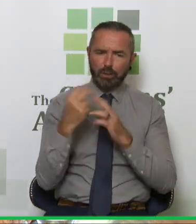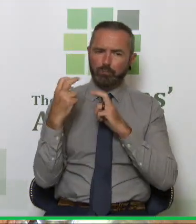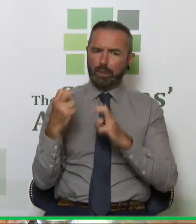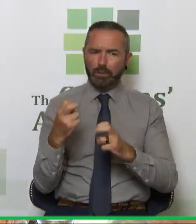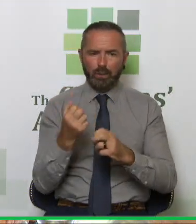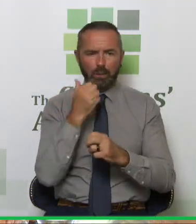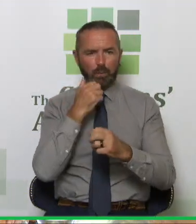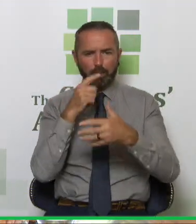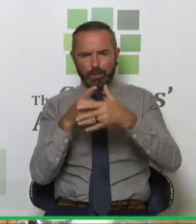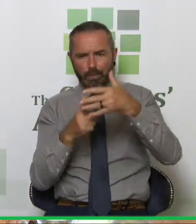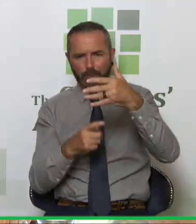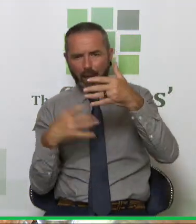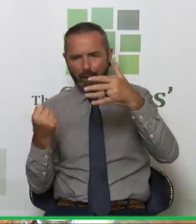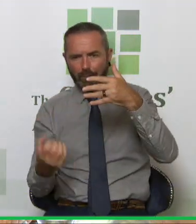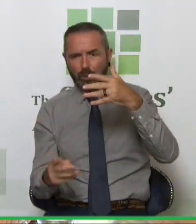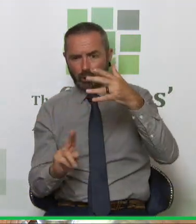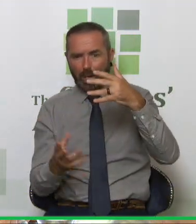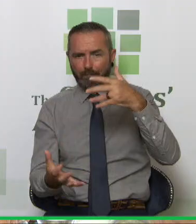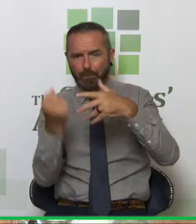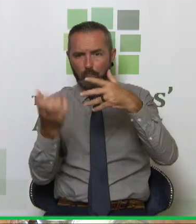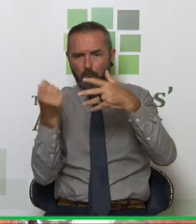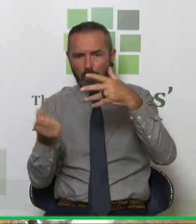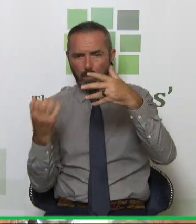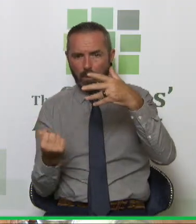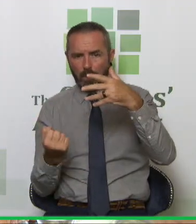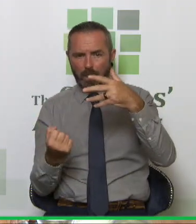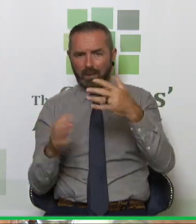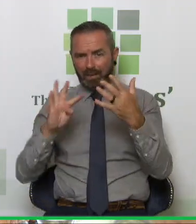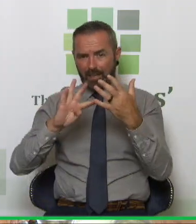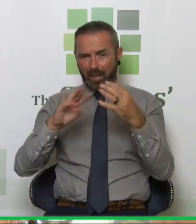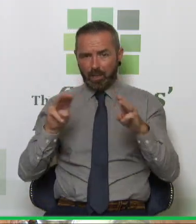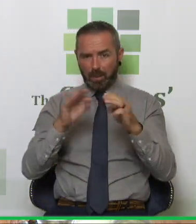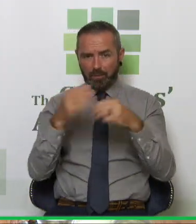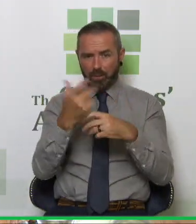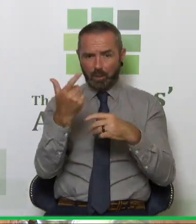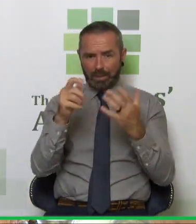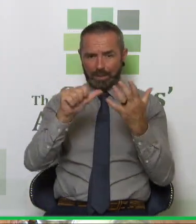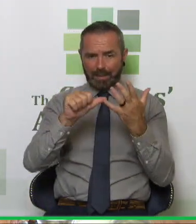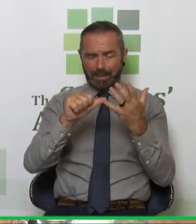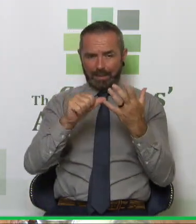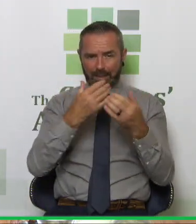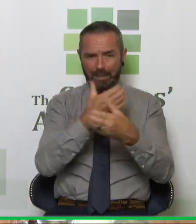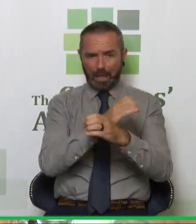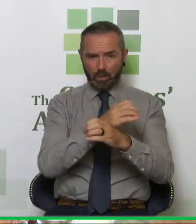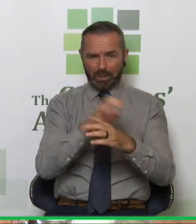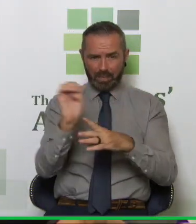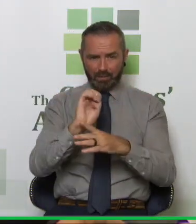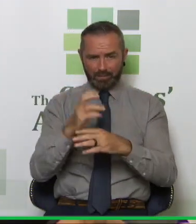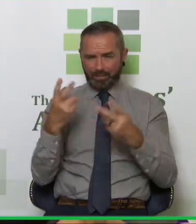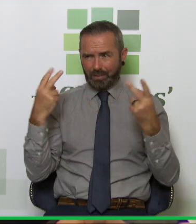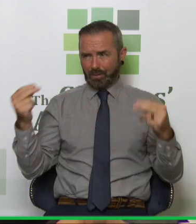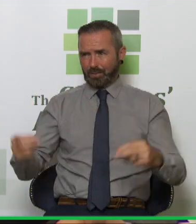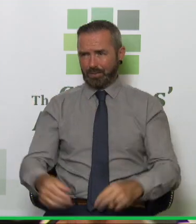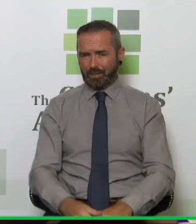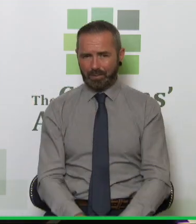and figures and numbers. I don't believe that 9 individuals for 26 counties is enough. If even we were to say it was 10% or